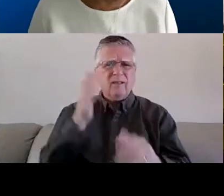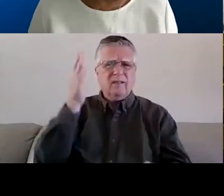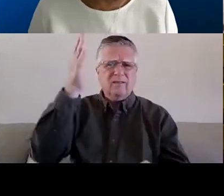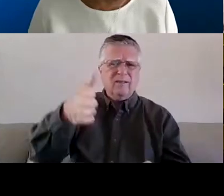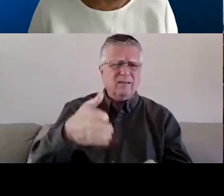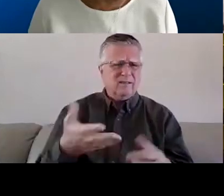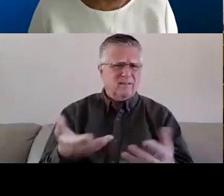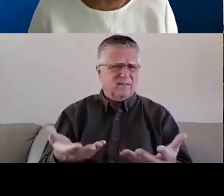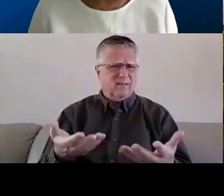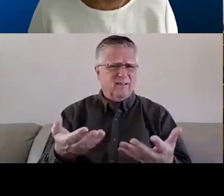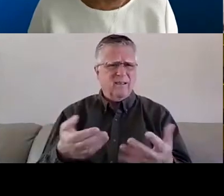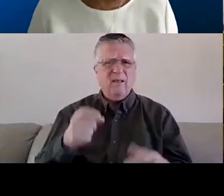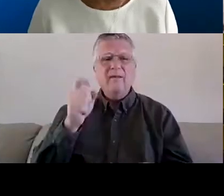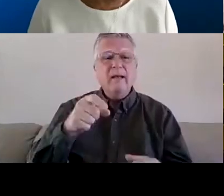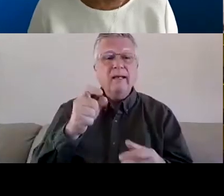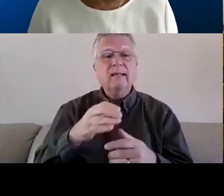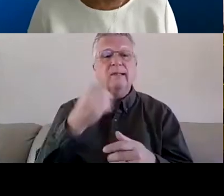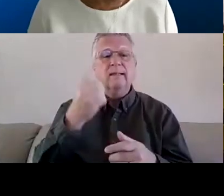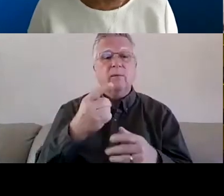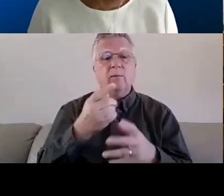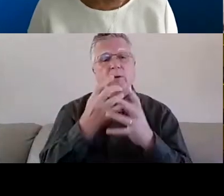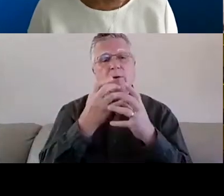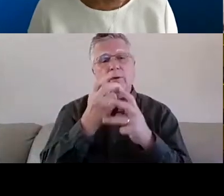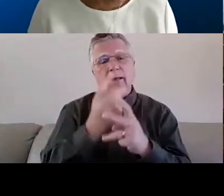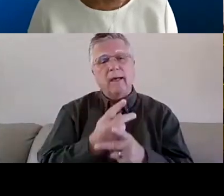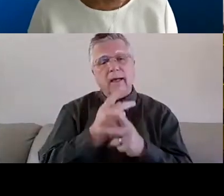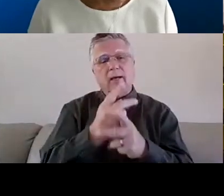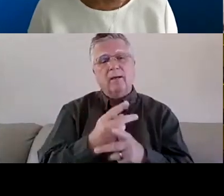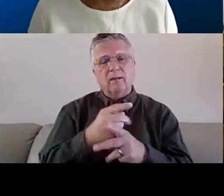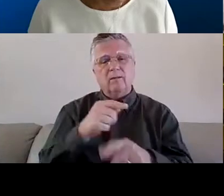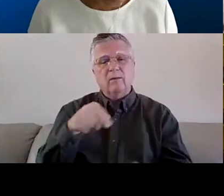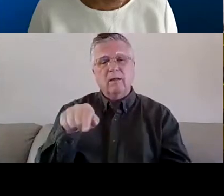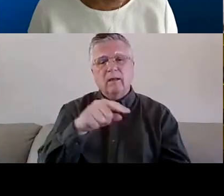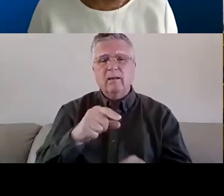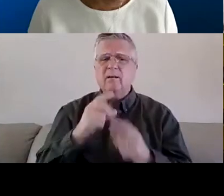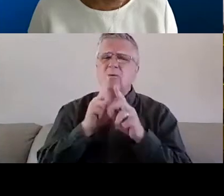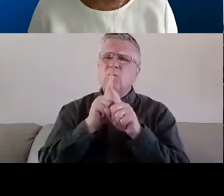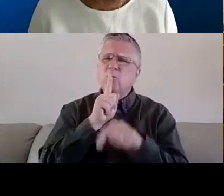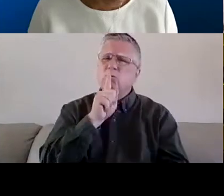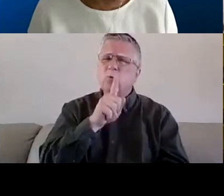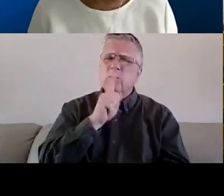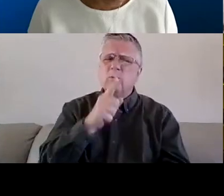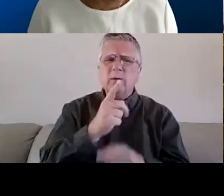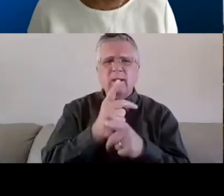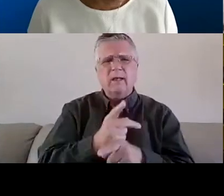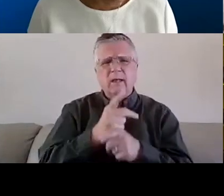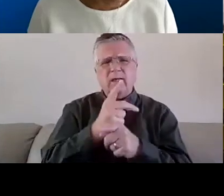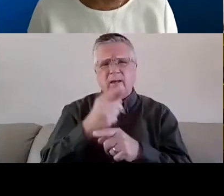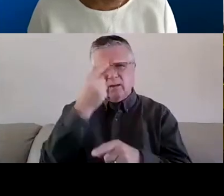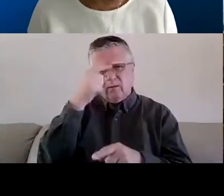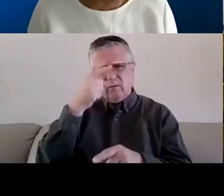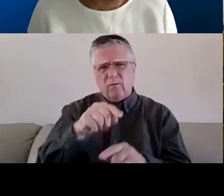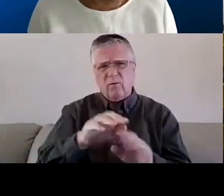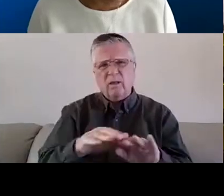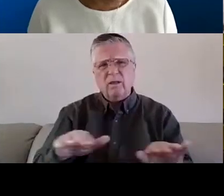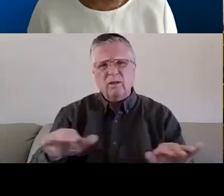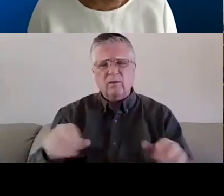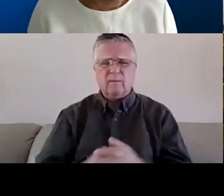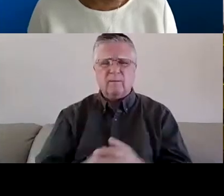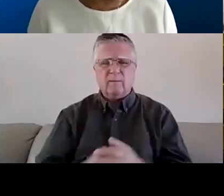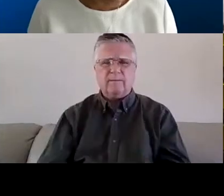And so they need someone who cares, someone who really, really cares about them. If not.